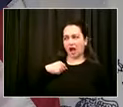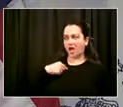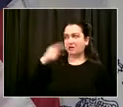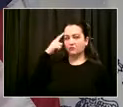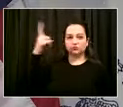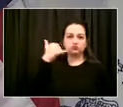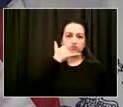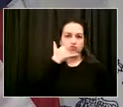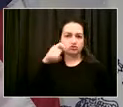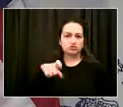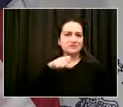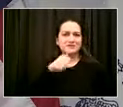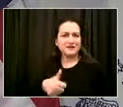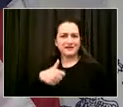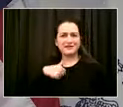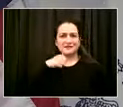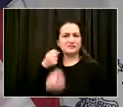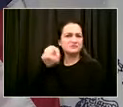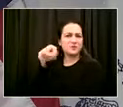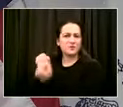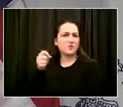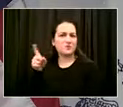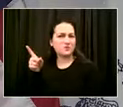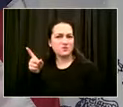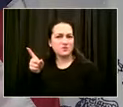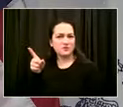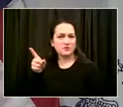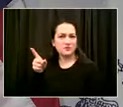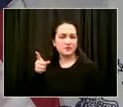The next is Rich Lamb from WCBS 880.